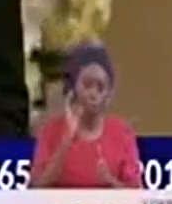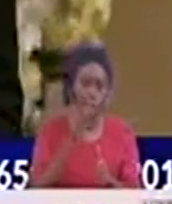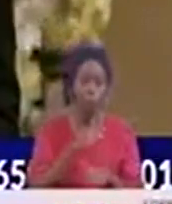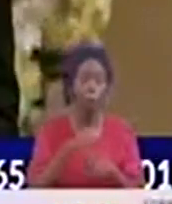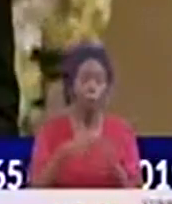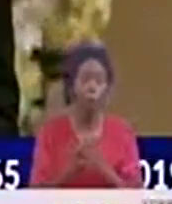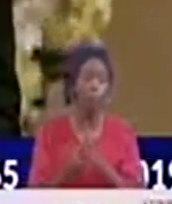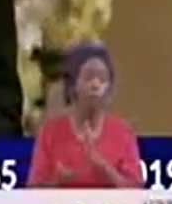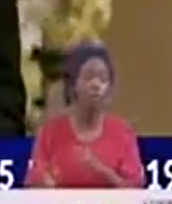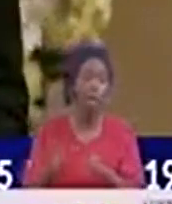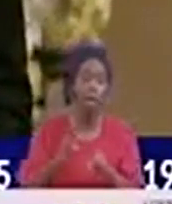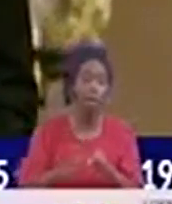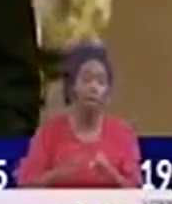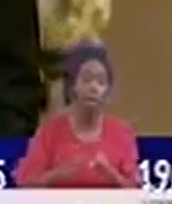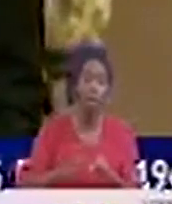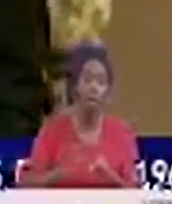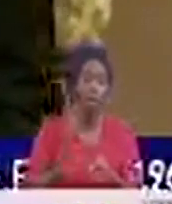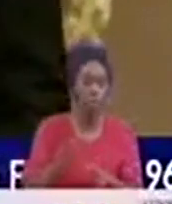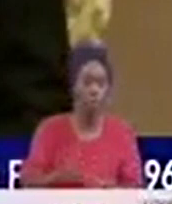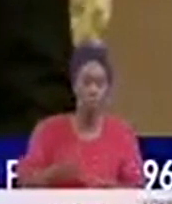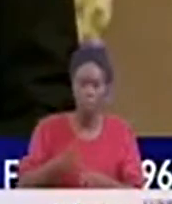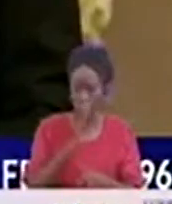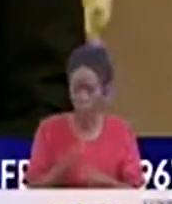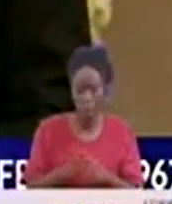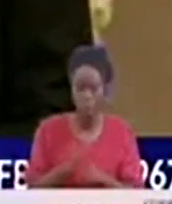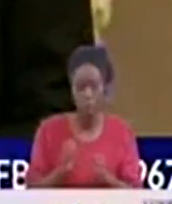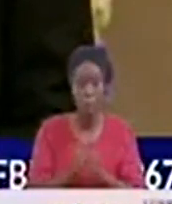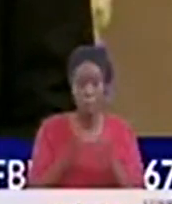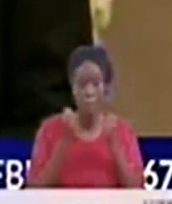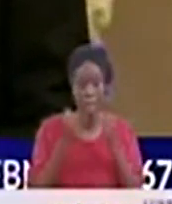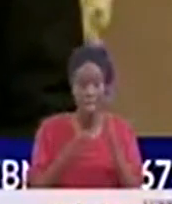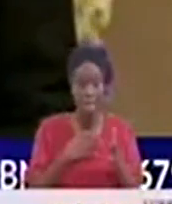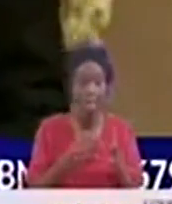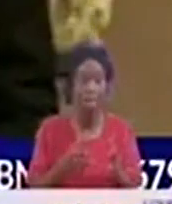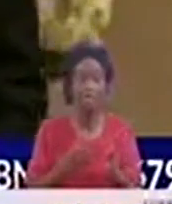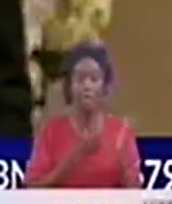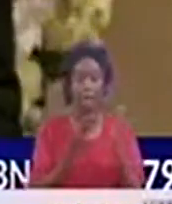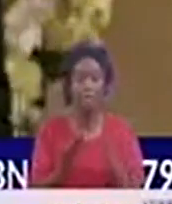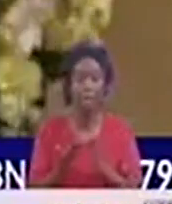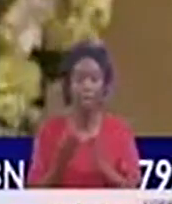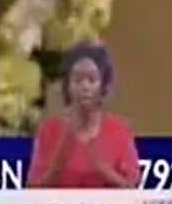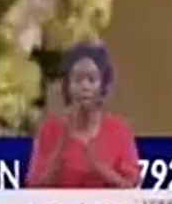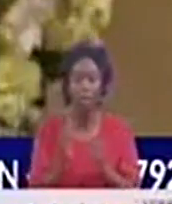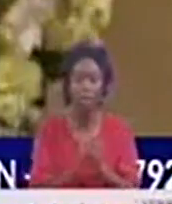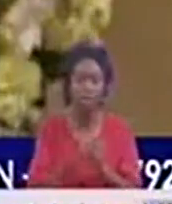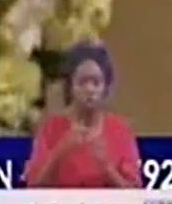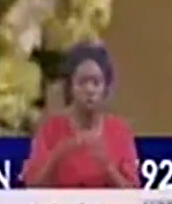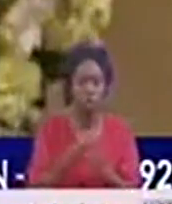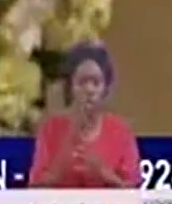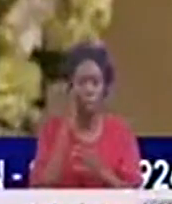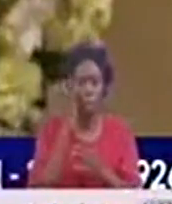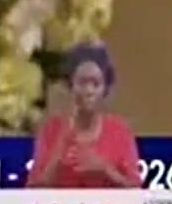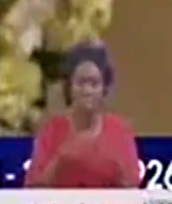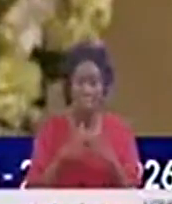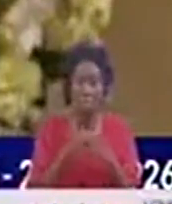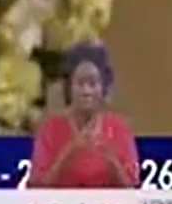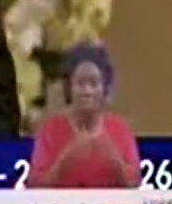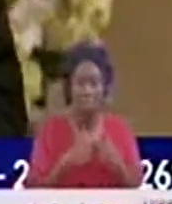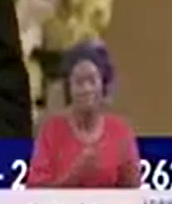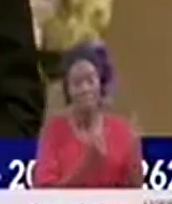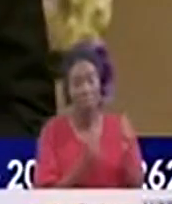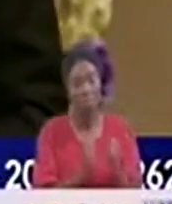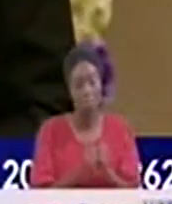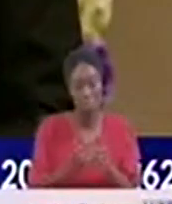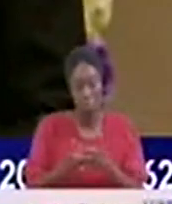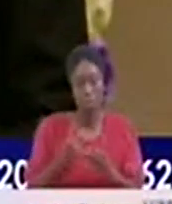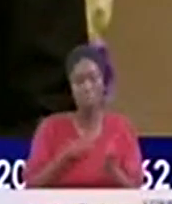thine increase, so shall thy barns be filled with plenty, and thy presses shall burst out with new wine. Whatever you have come with, before